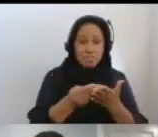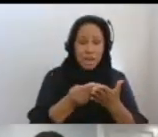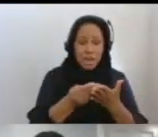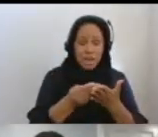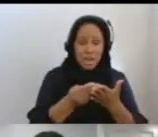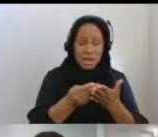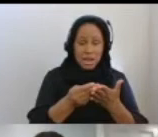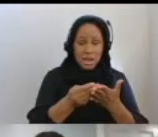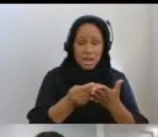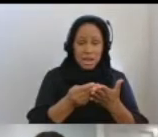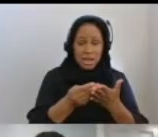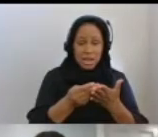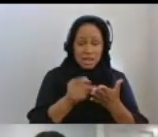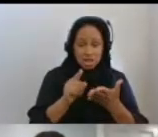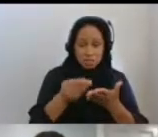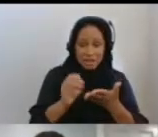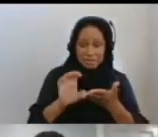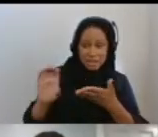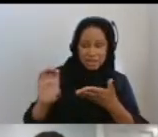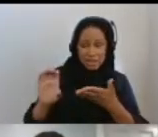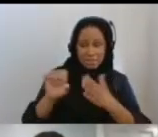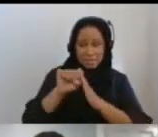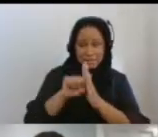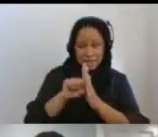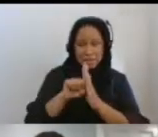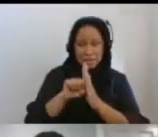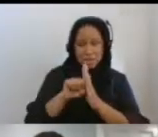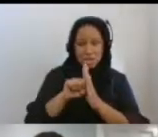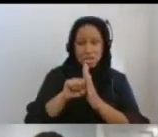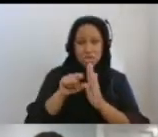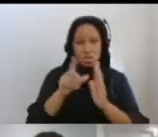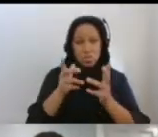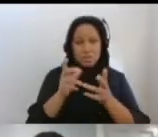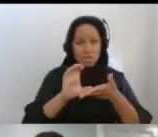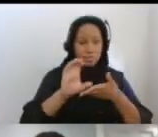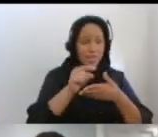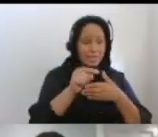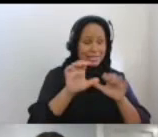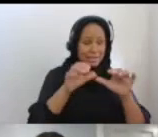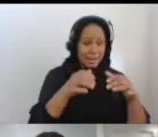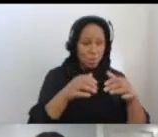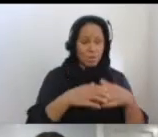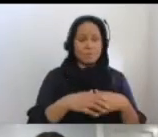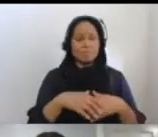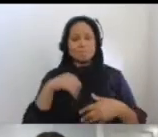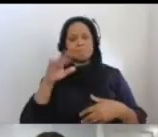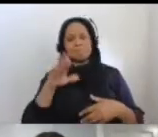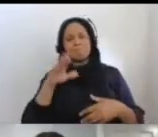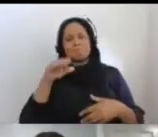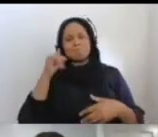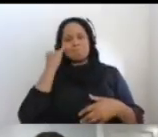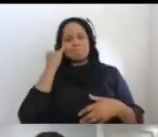that you were given or allotted by the state to use you want to put in this category. So if you were